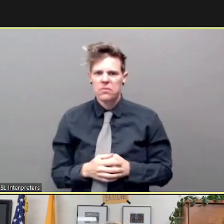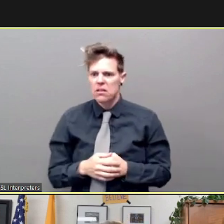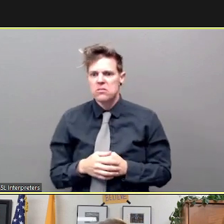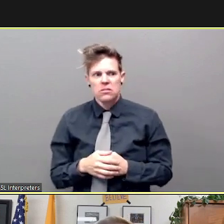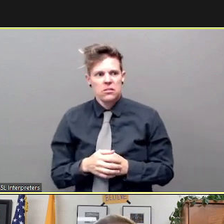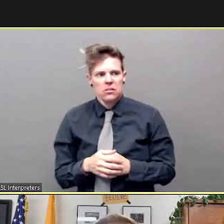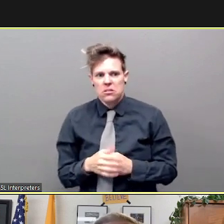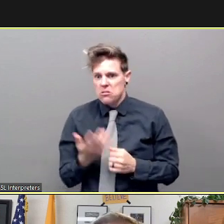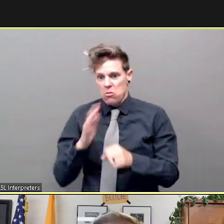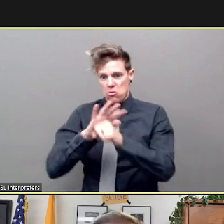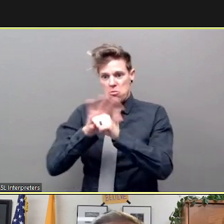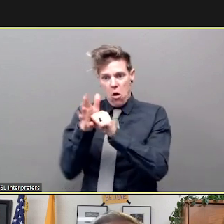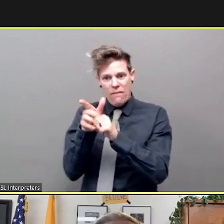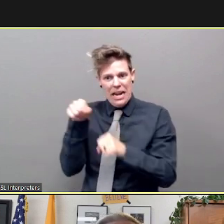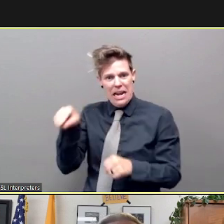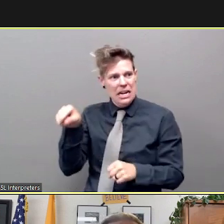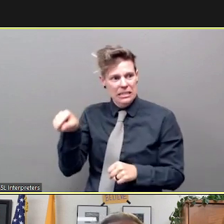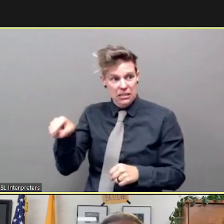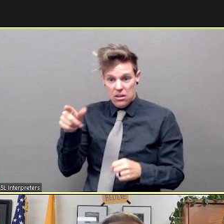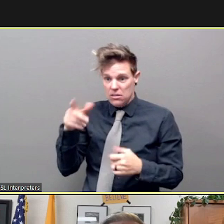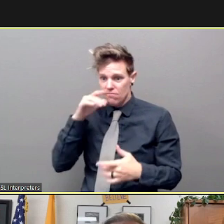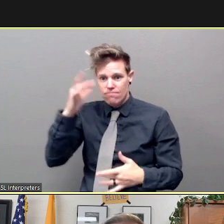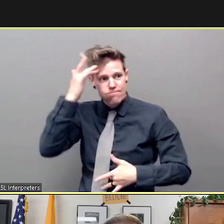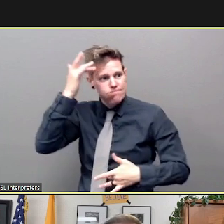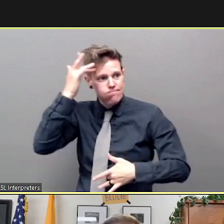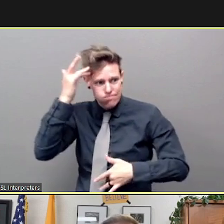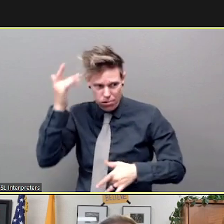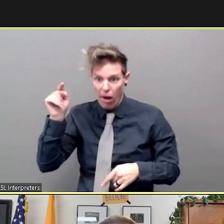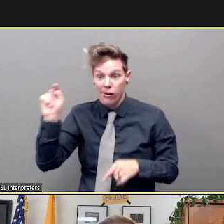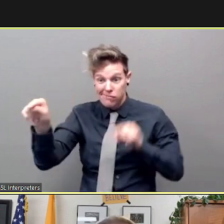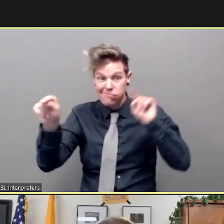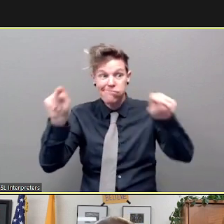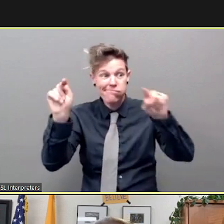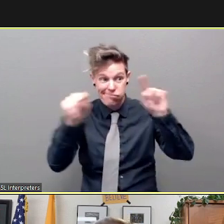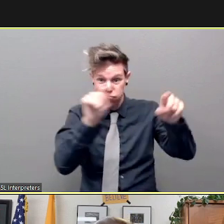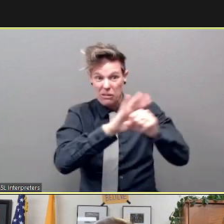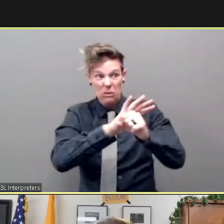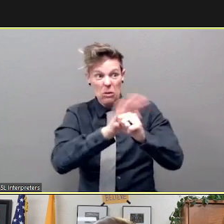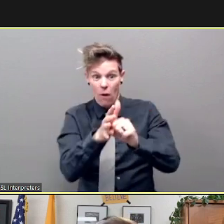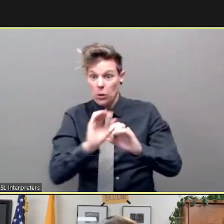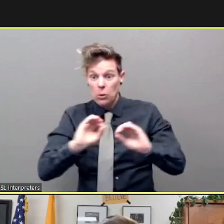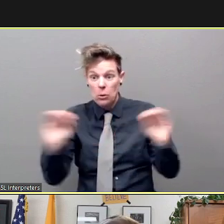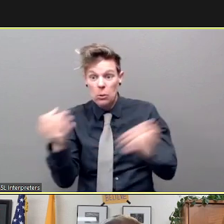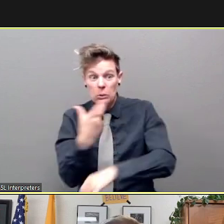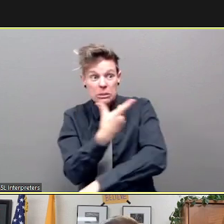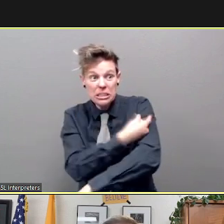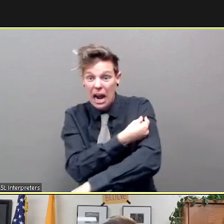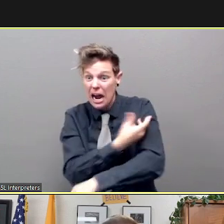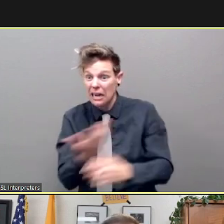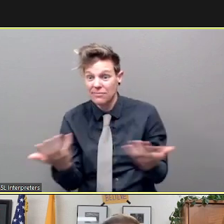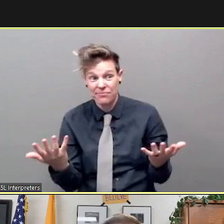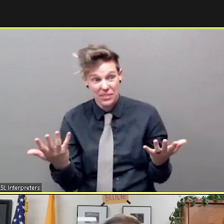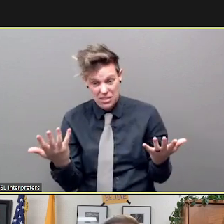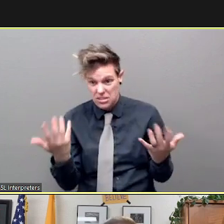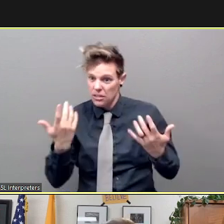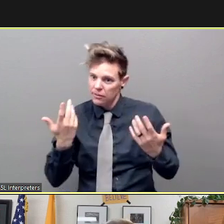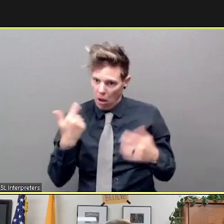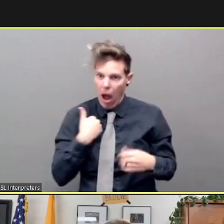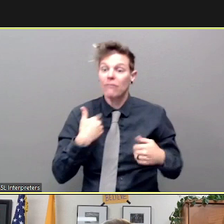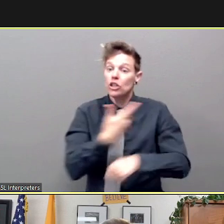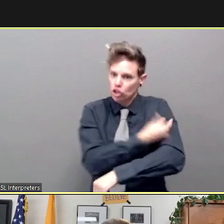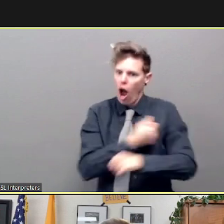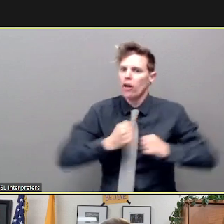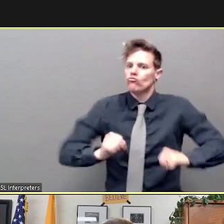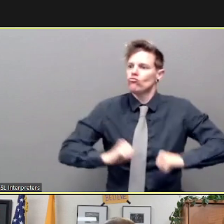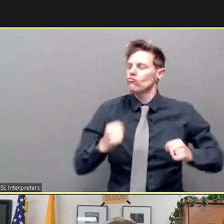that I know of anyway that have gotten COVID, and but the vaccinated ones have done well and stayed out of the hospital, which is the reason really we're